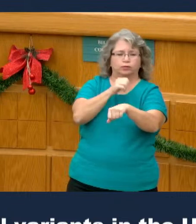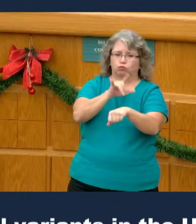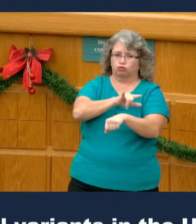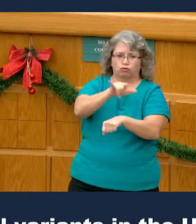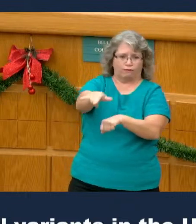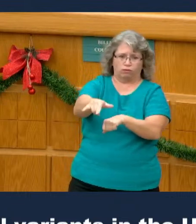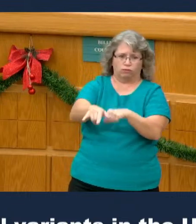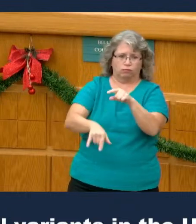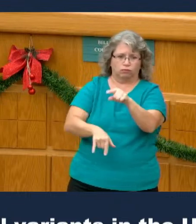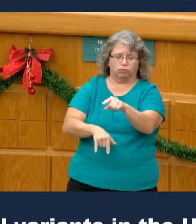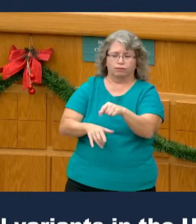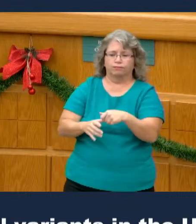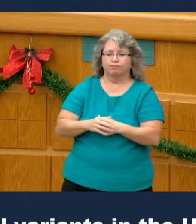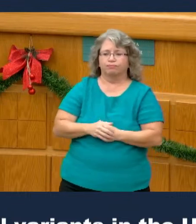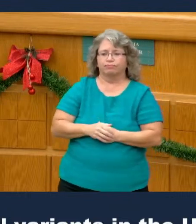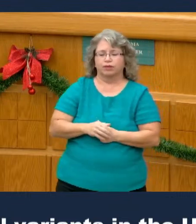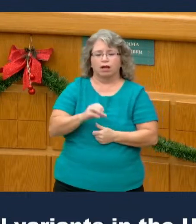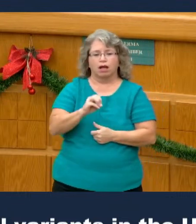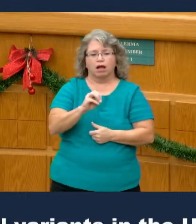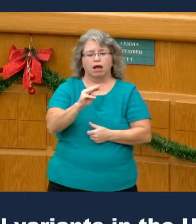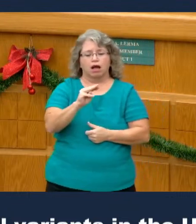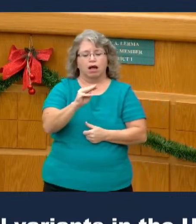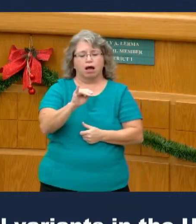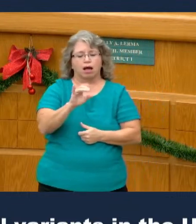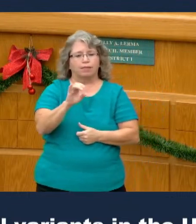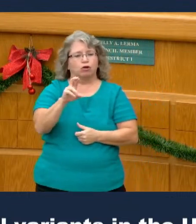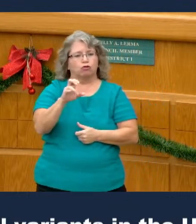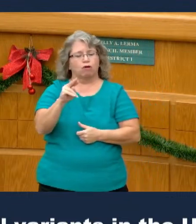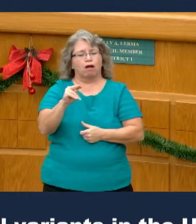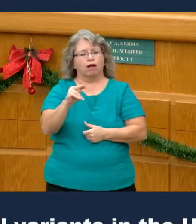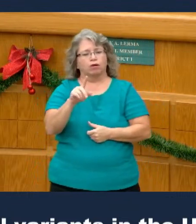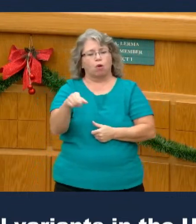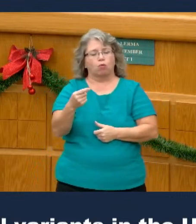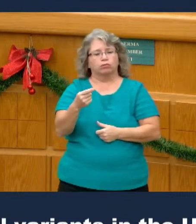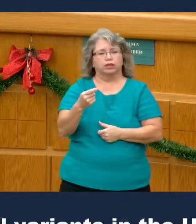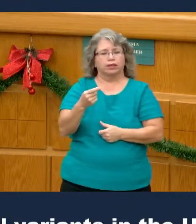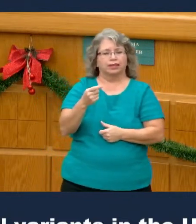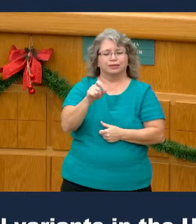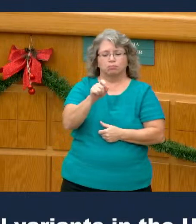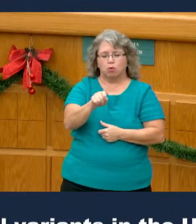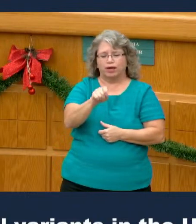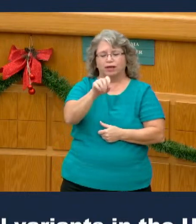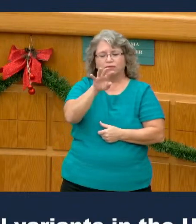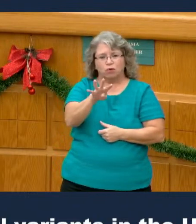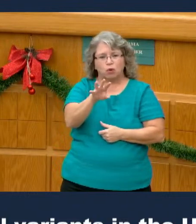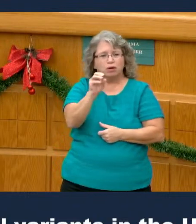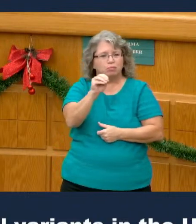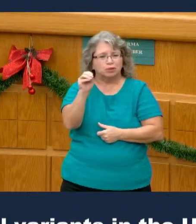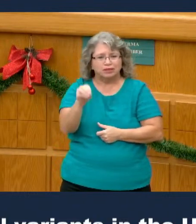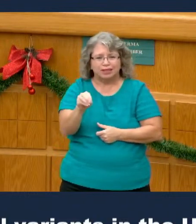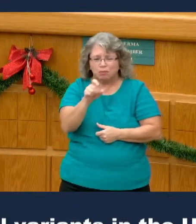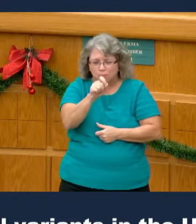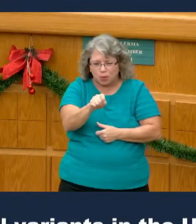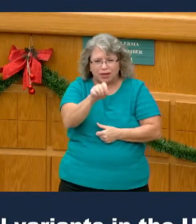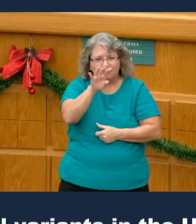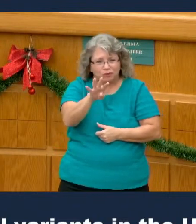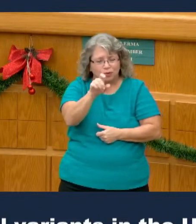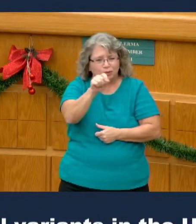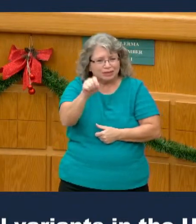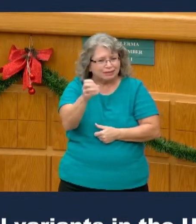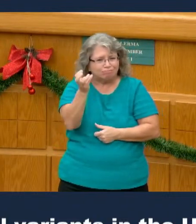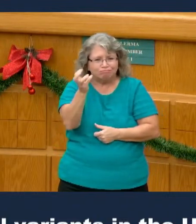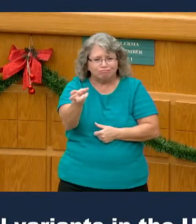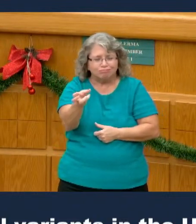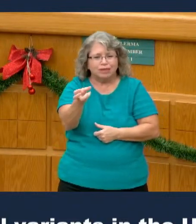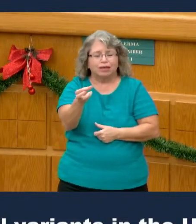Omicron constituted 0.4% of all variants in the United States. 0.4, very minimal, okay? 1 week later,